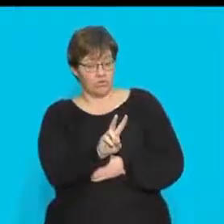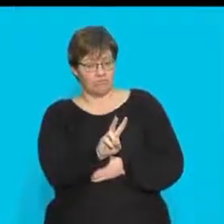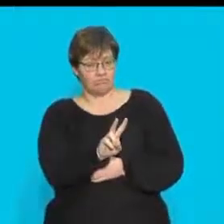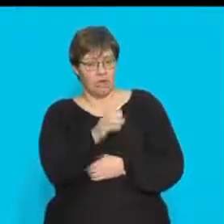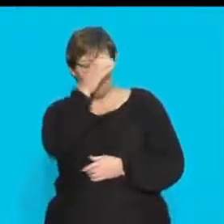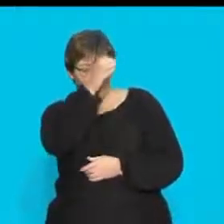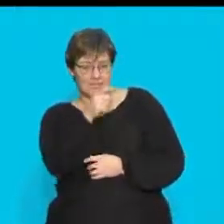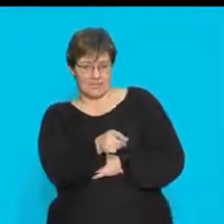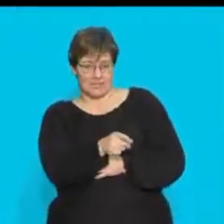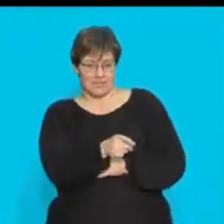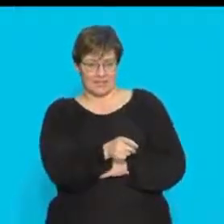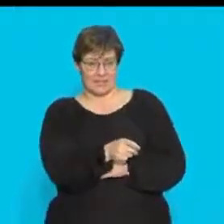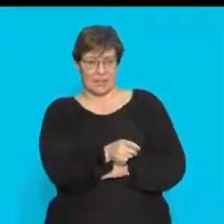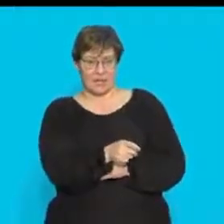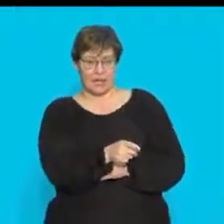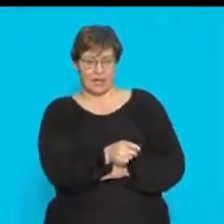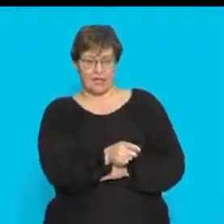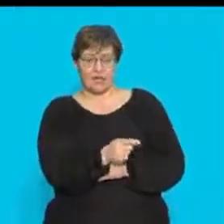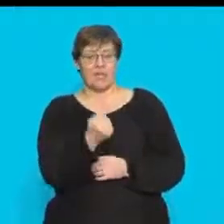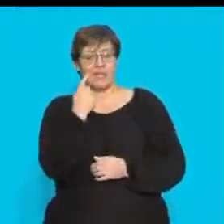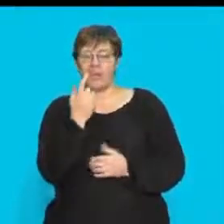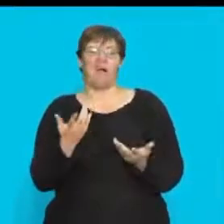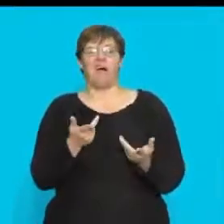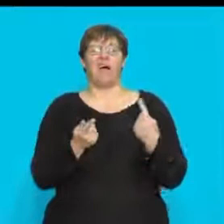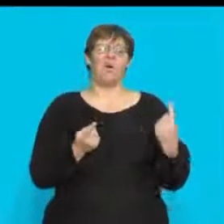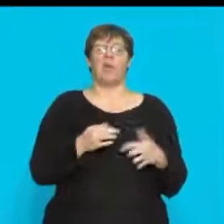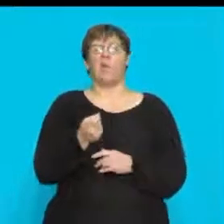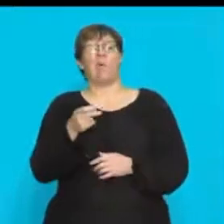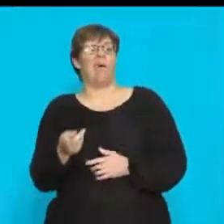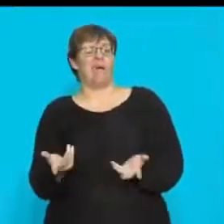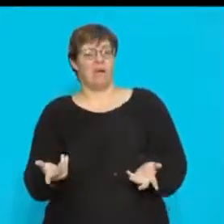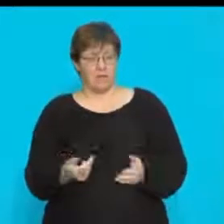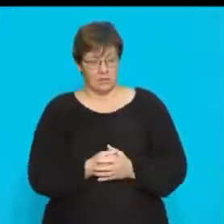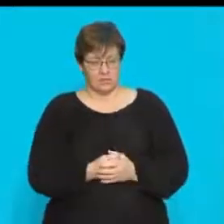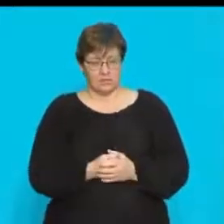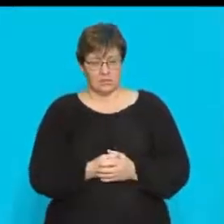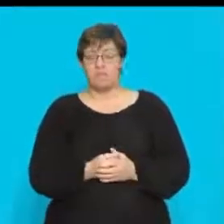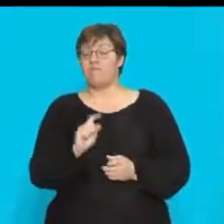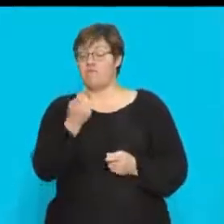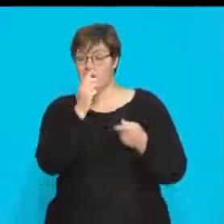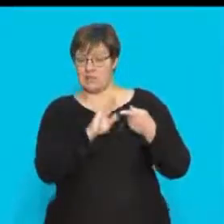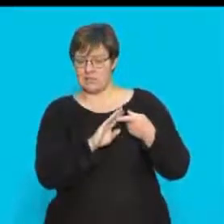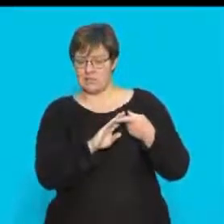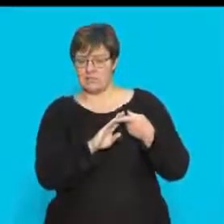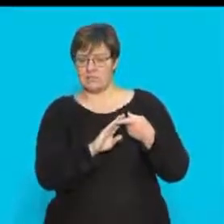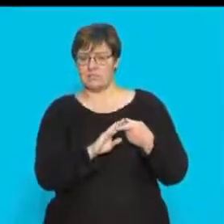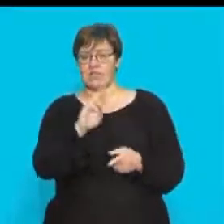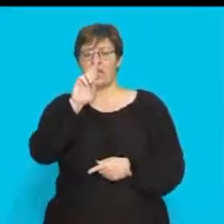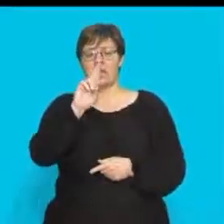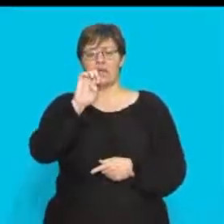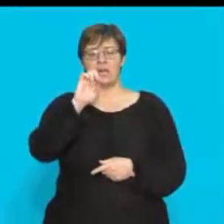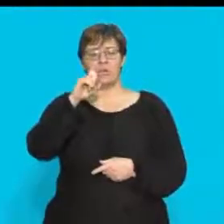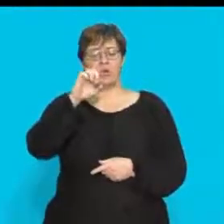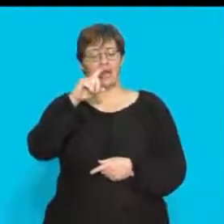we're looking at that, that's the concept. Don't think that it's just going to be the one. So the first thing we need to look at is what